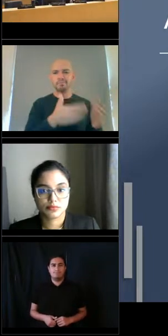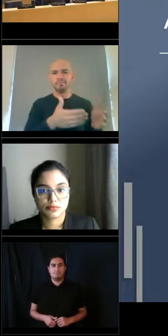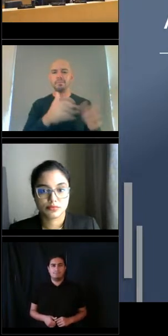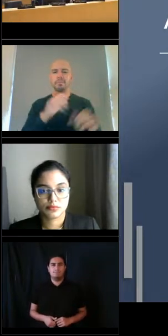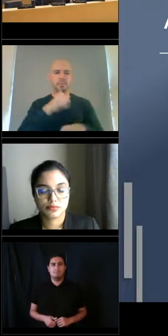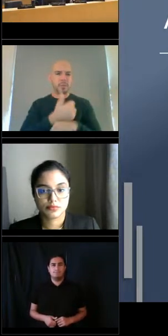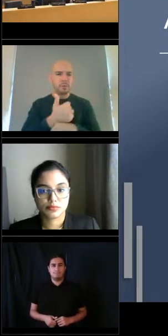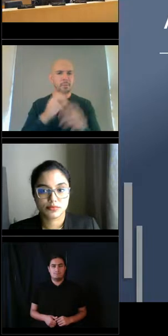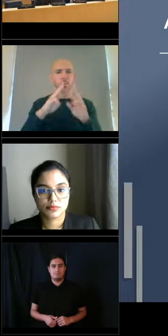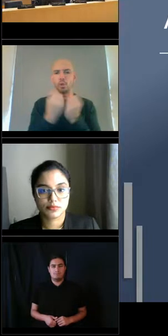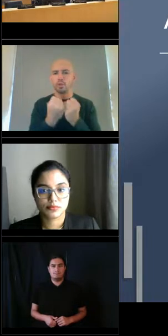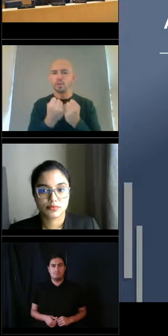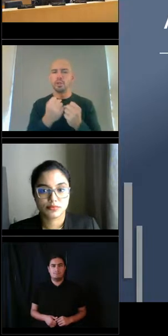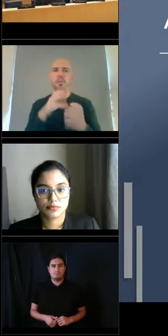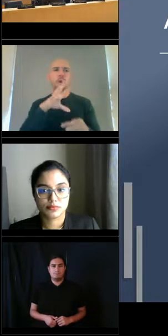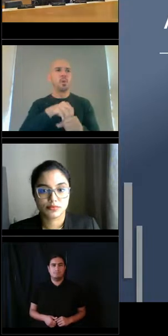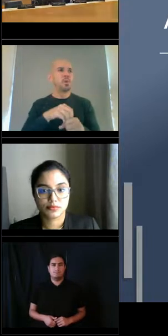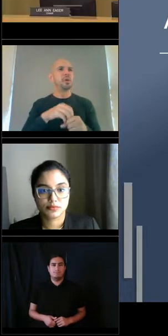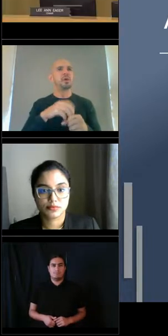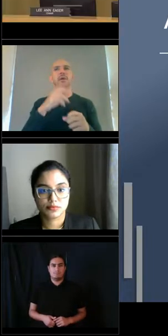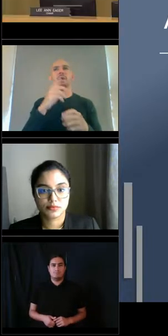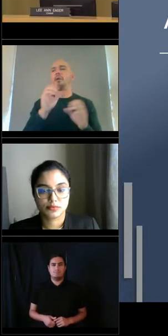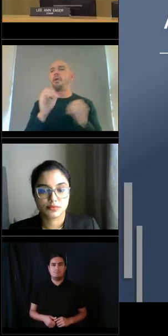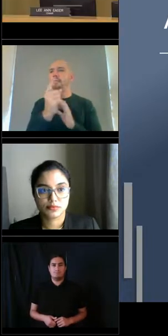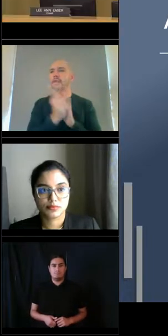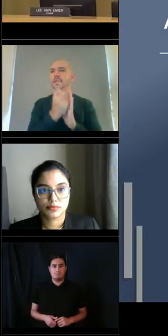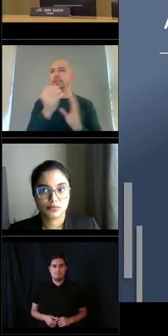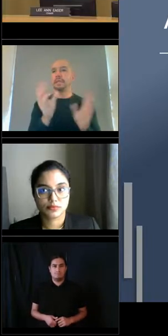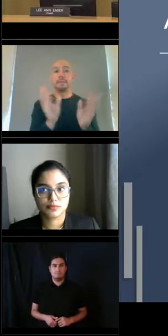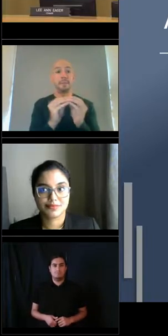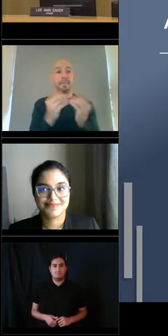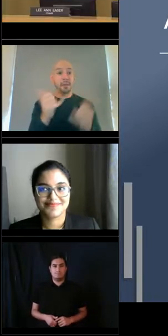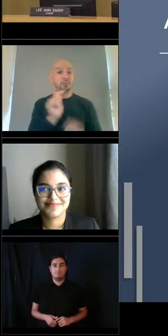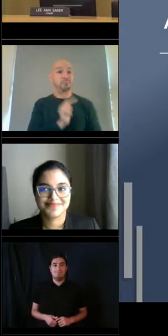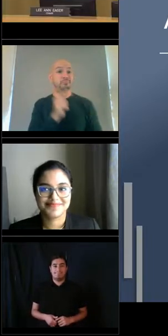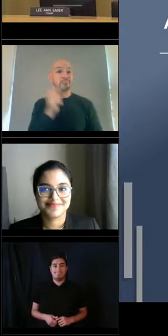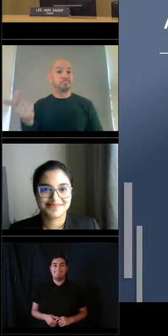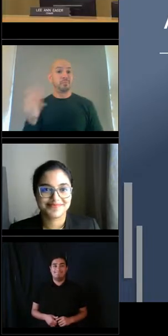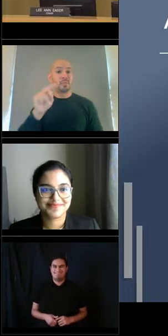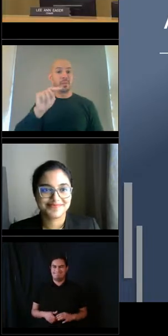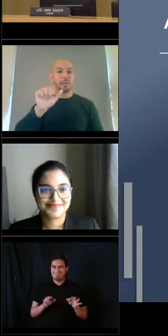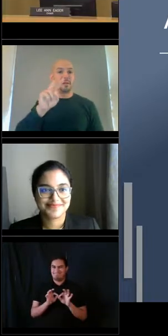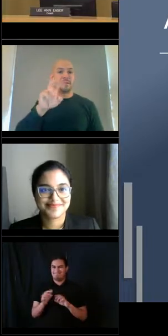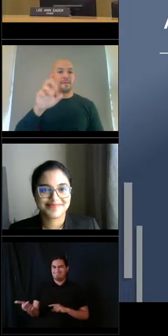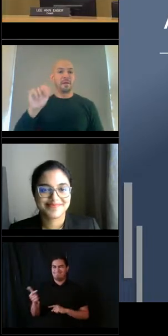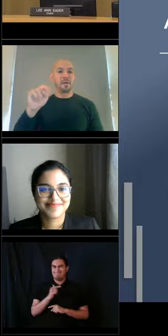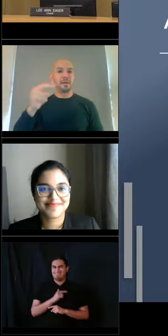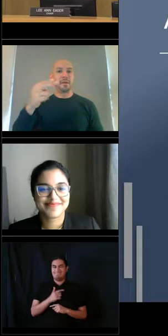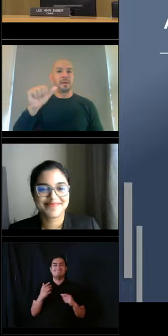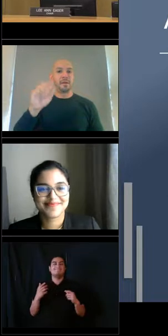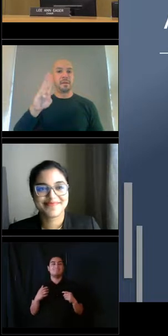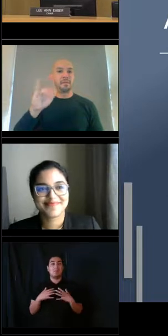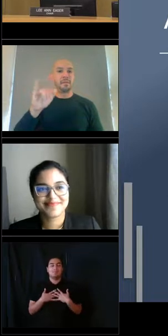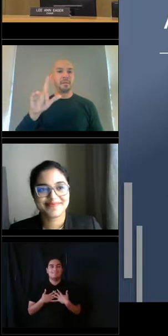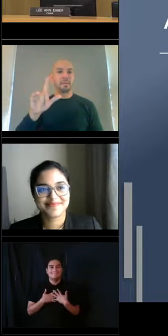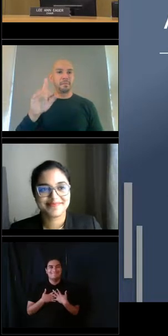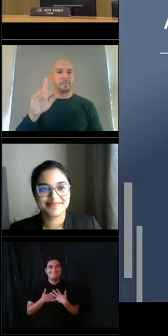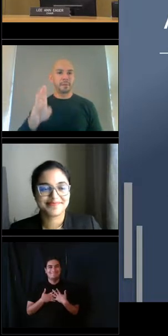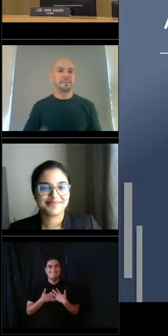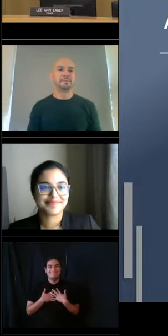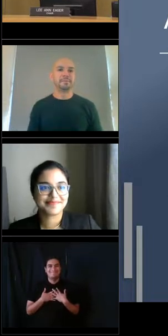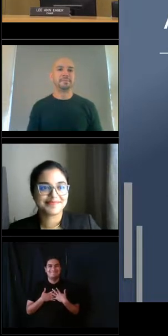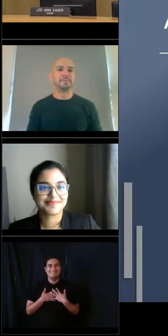groups office hours and meetings now i'll turn it over to naveen habib the manager of solutions for congested quarters program